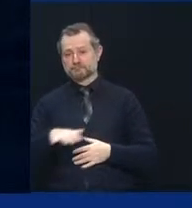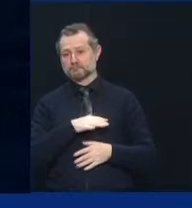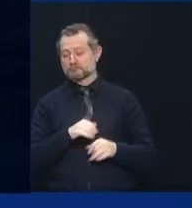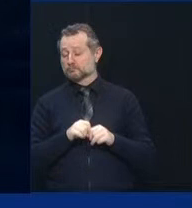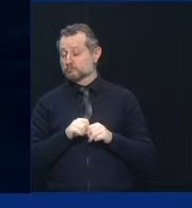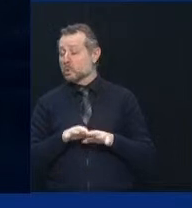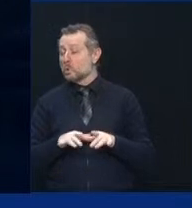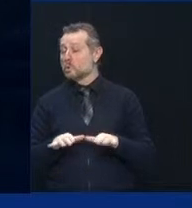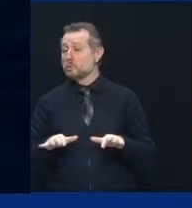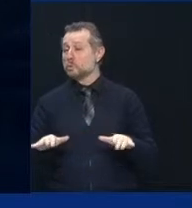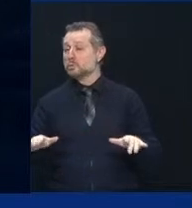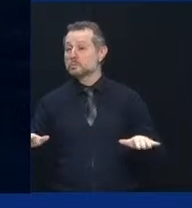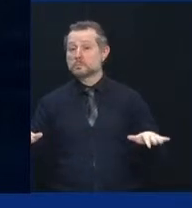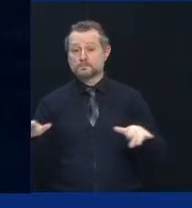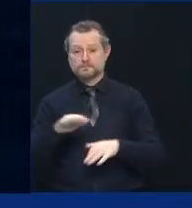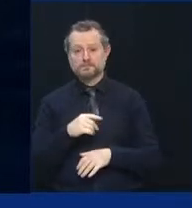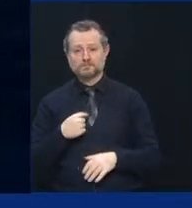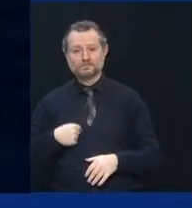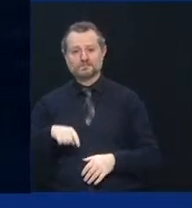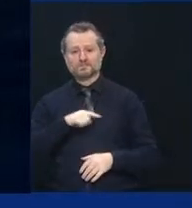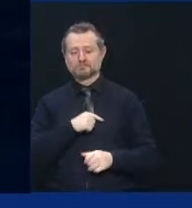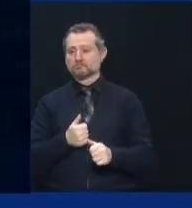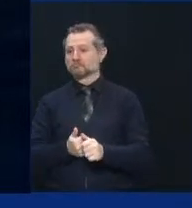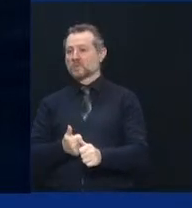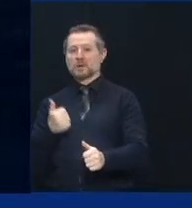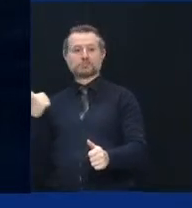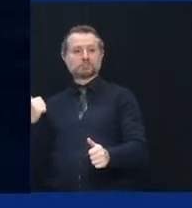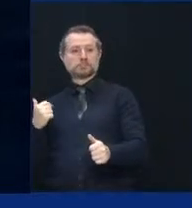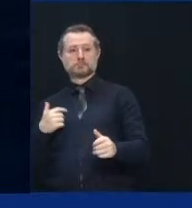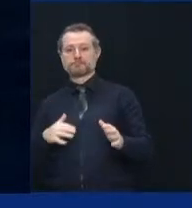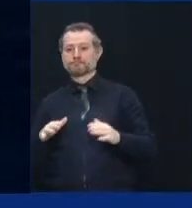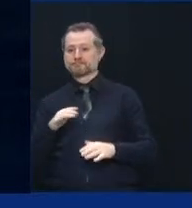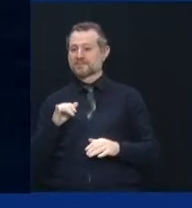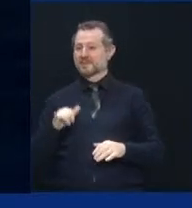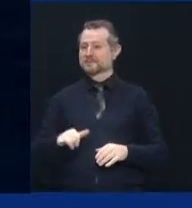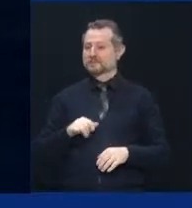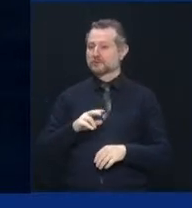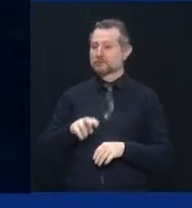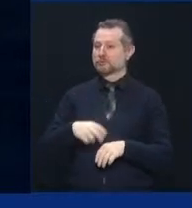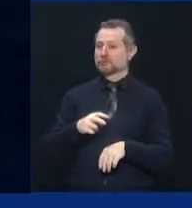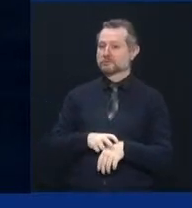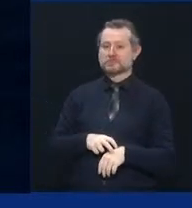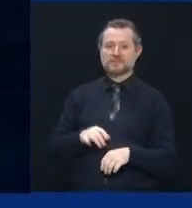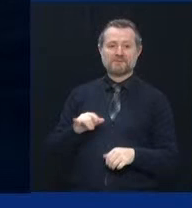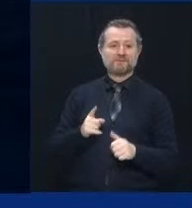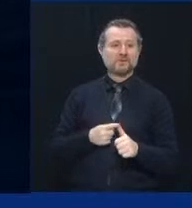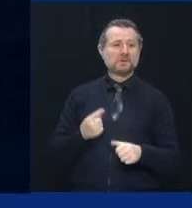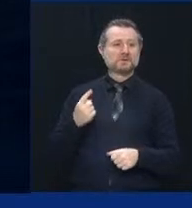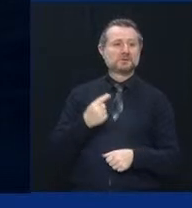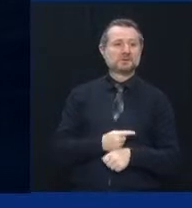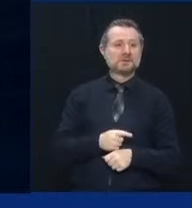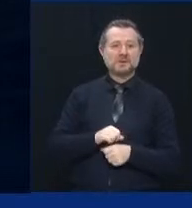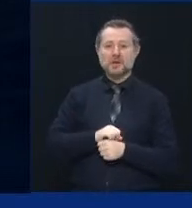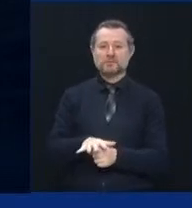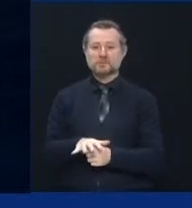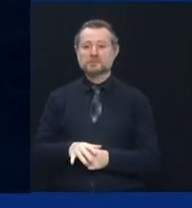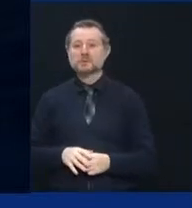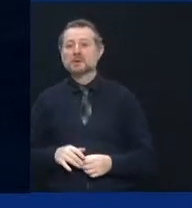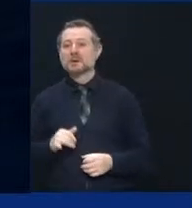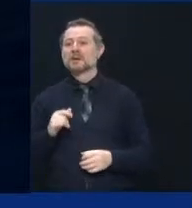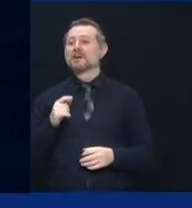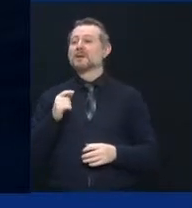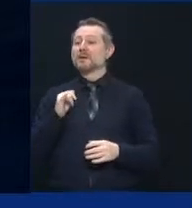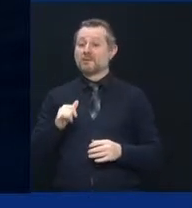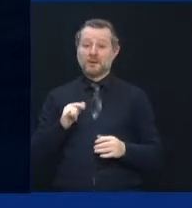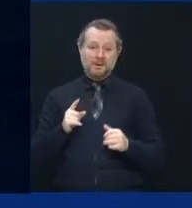We have been behind the curve on this virus from day one. And the healthcare professionals will say, you just